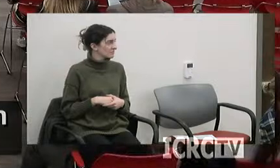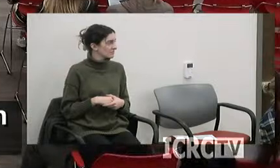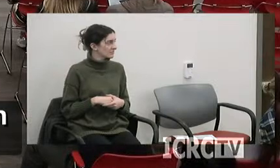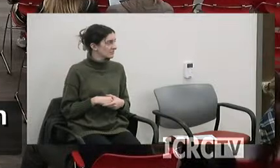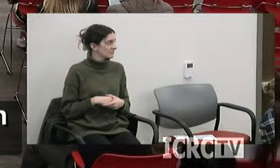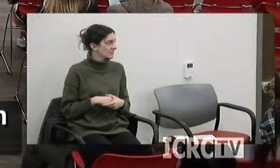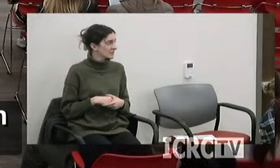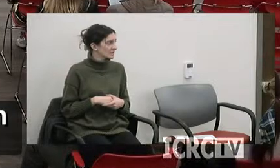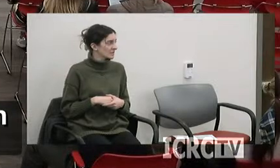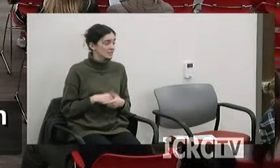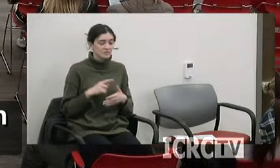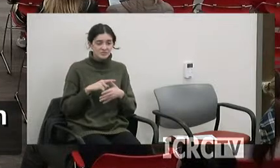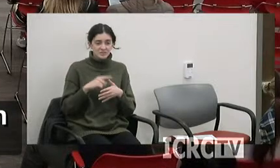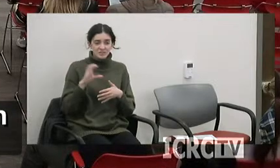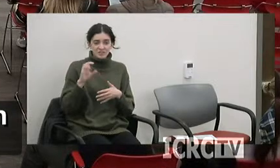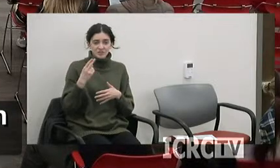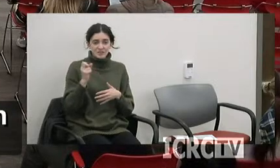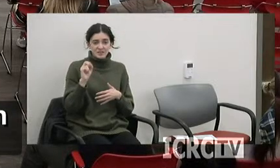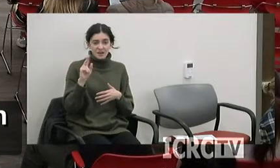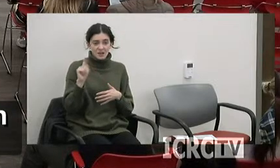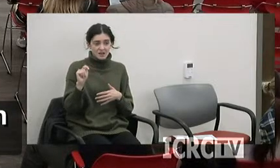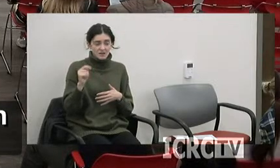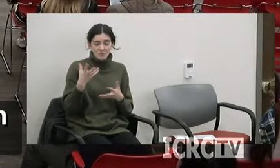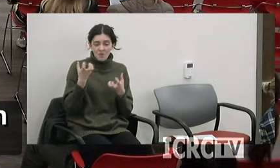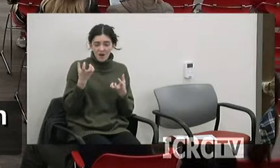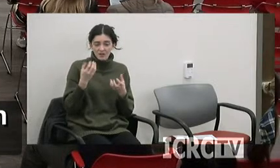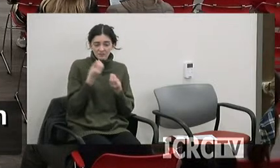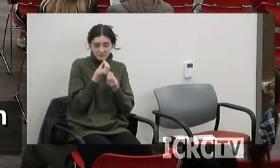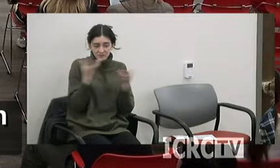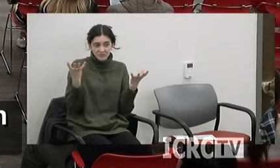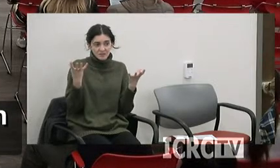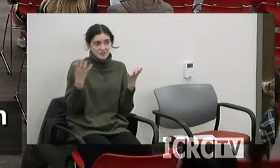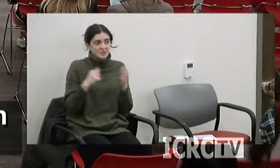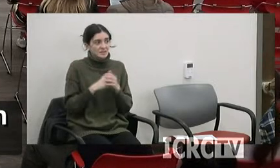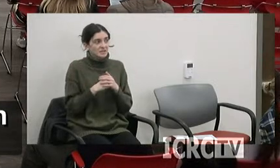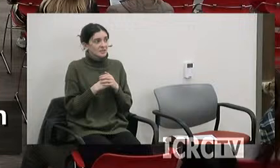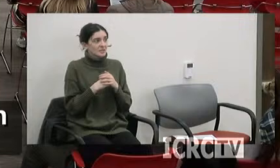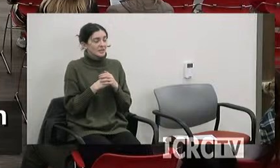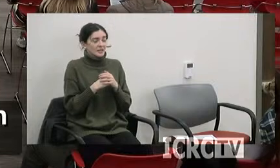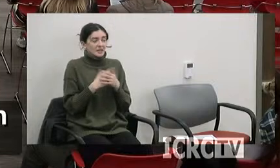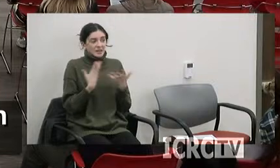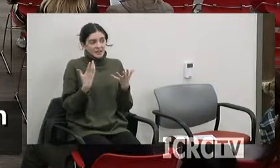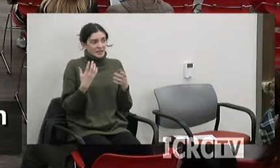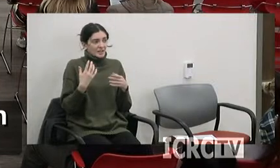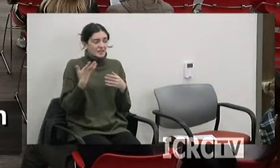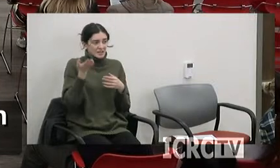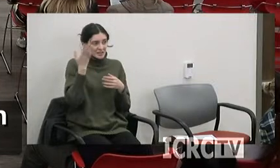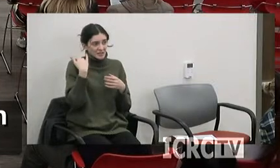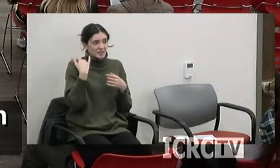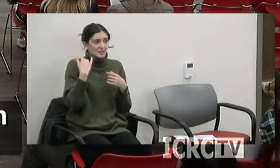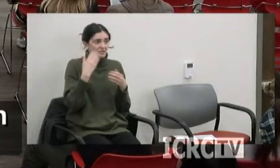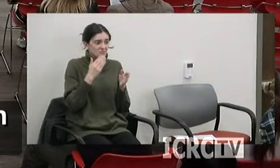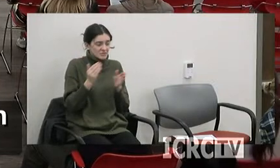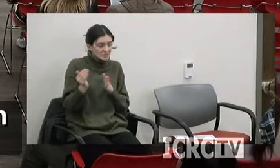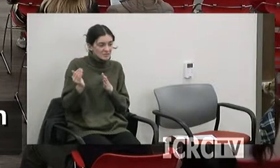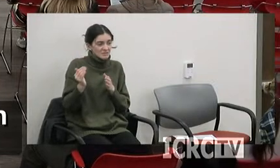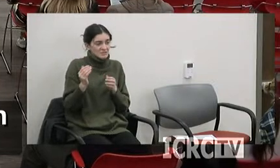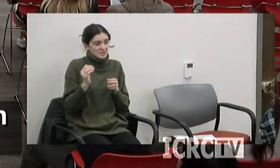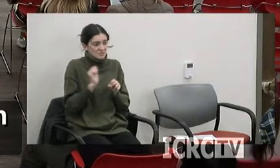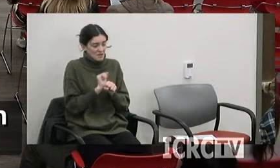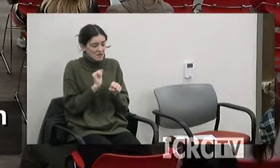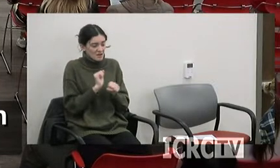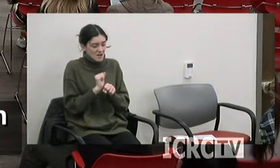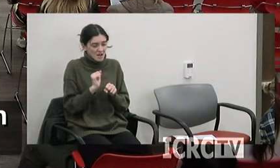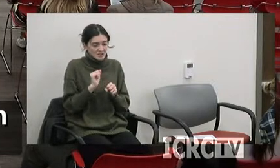and say that as I have plans underway and have already been working with the board on what the process looks like to hire a new